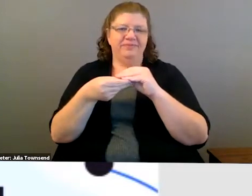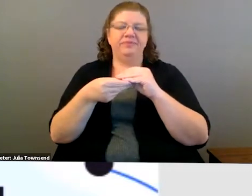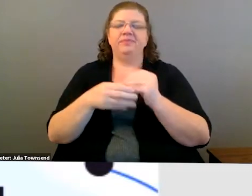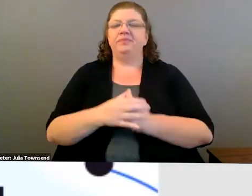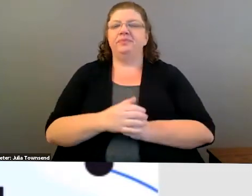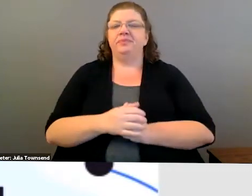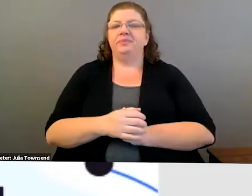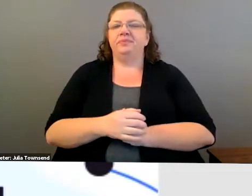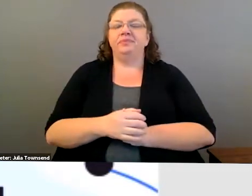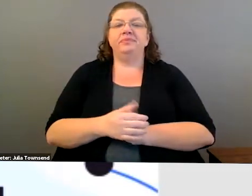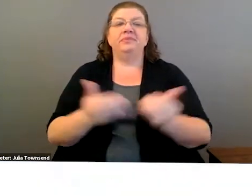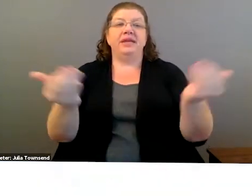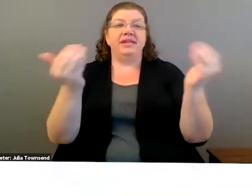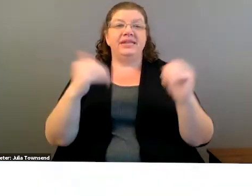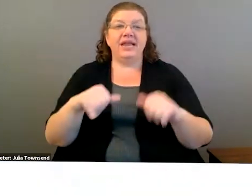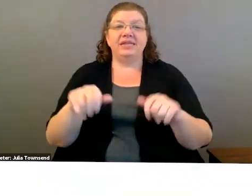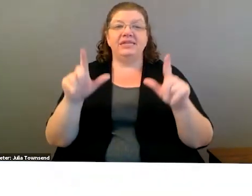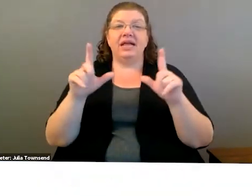Next slide, please.